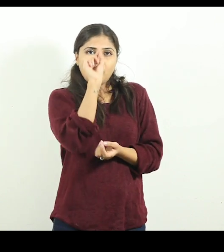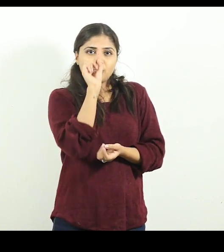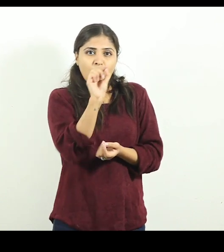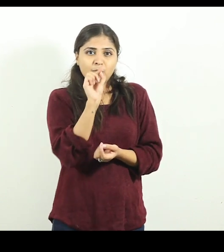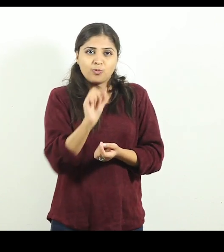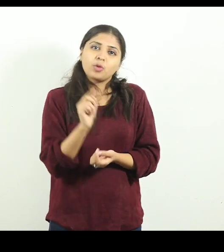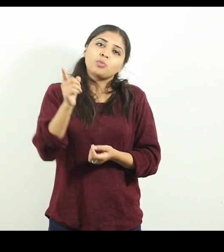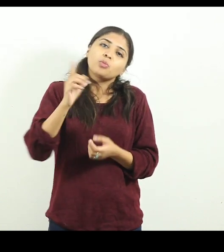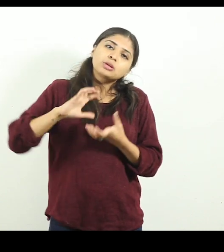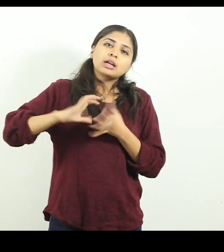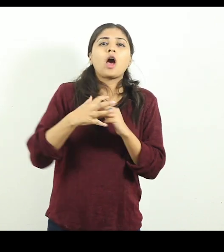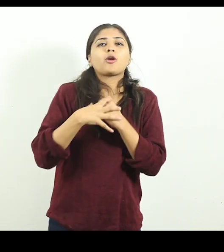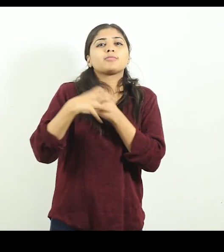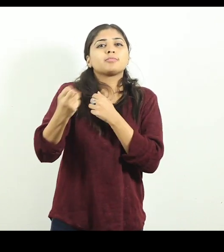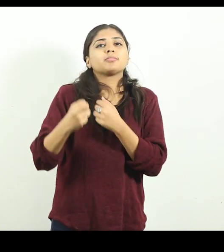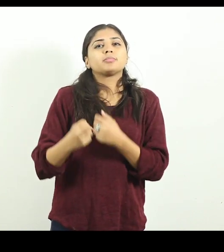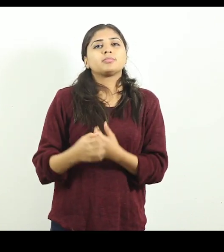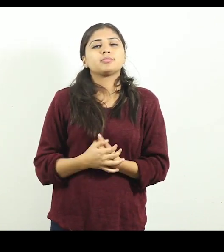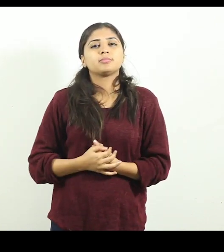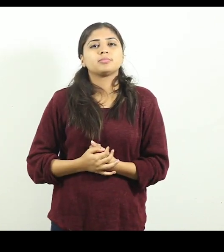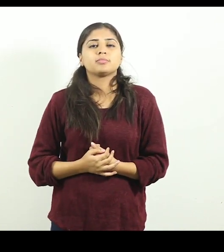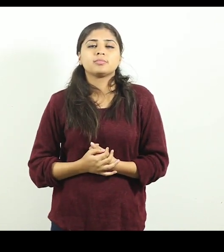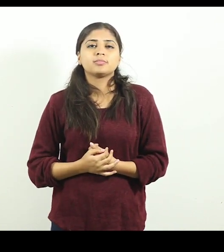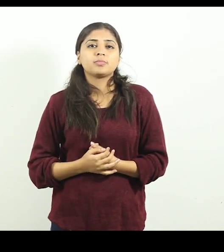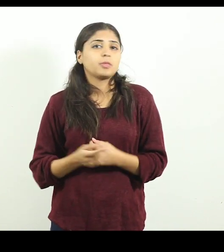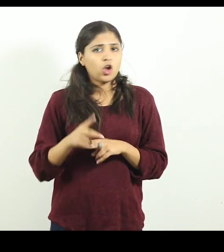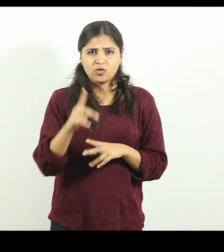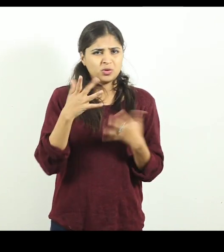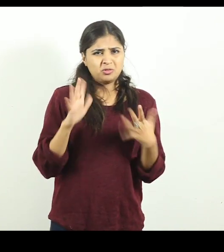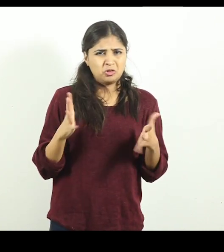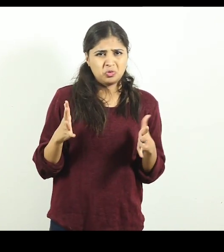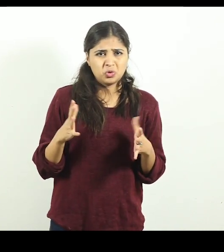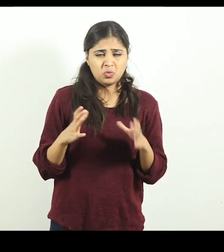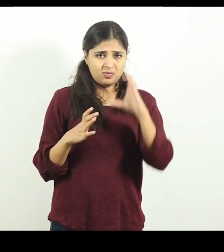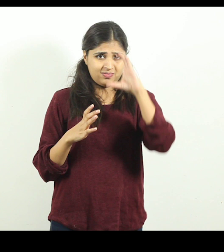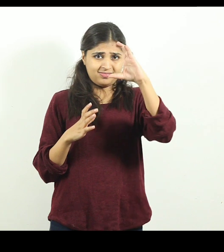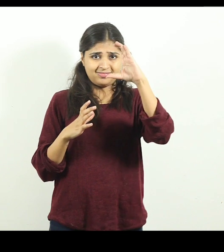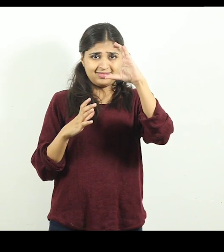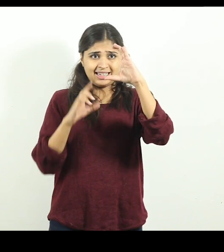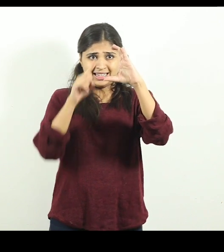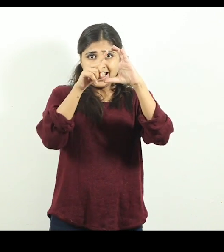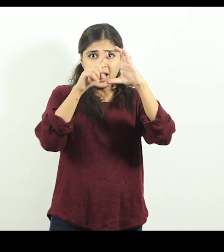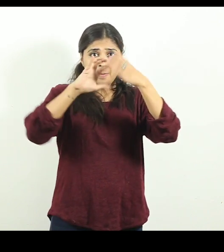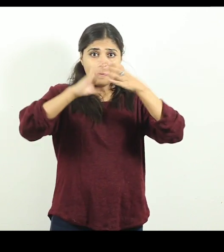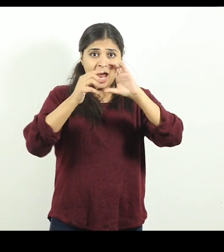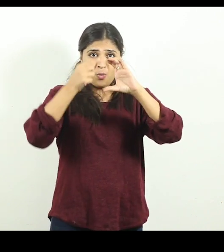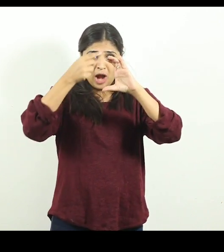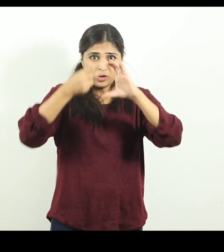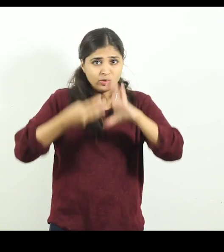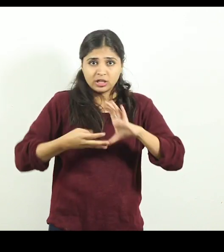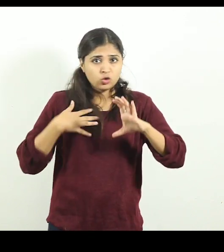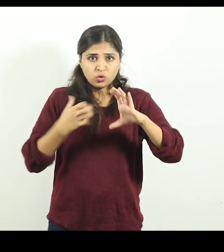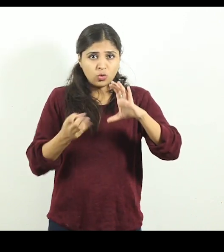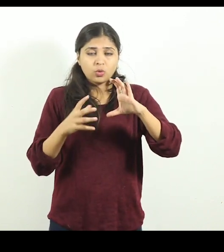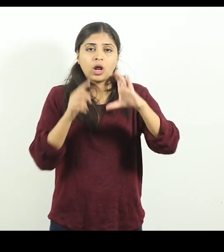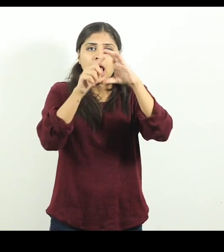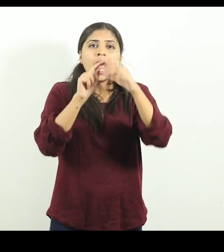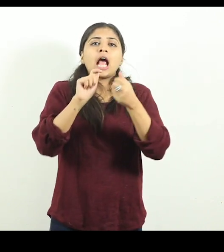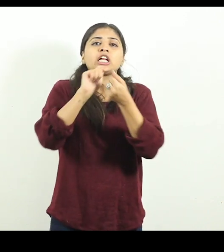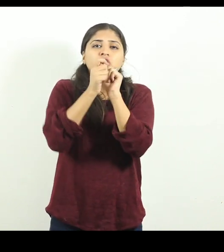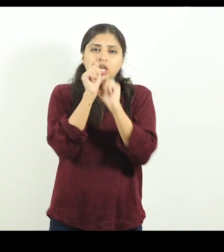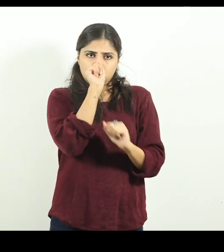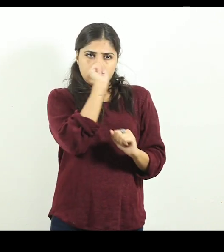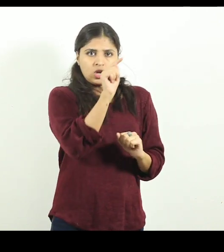list. If you don't want your text turned into a list, you can click the Autocorrect Options button